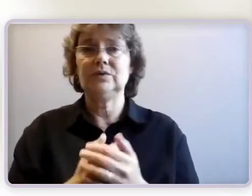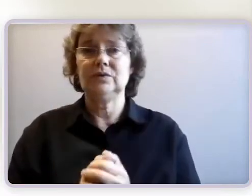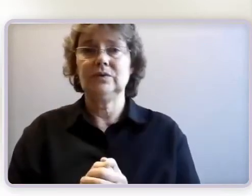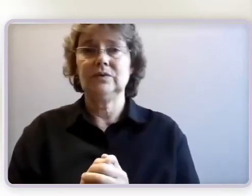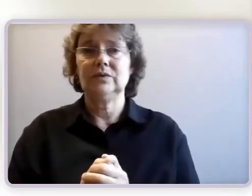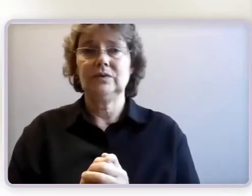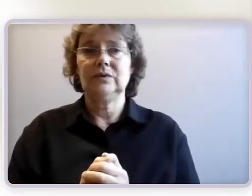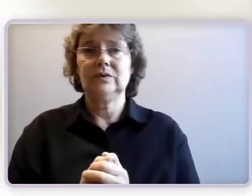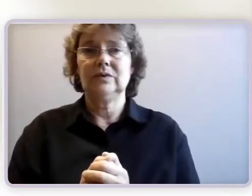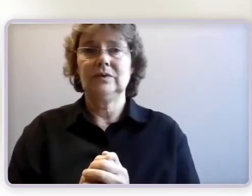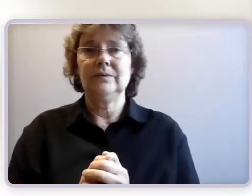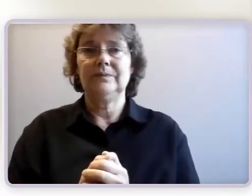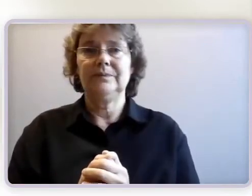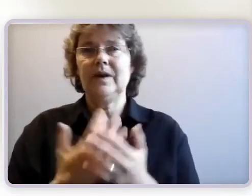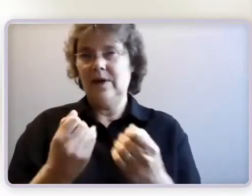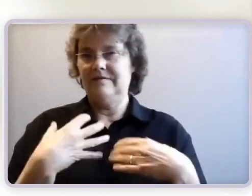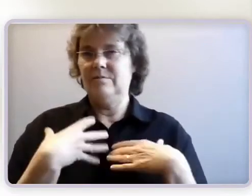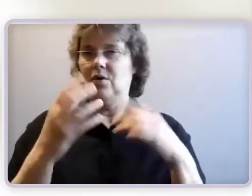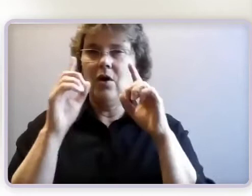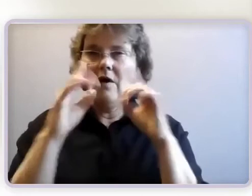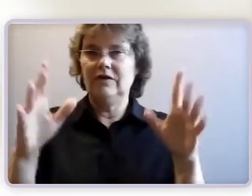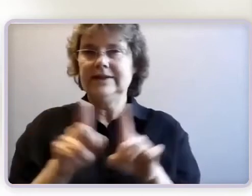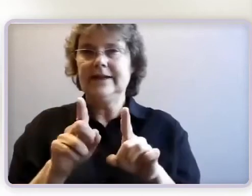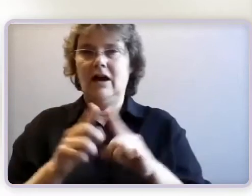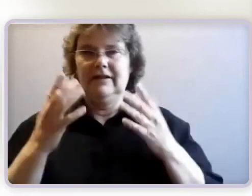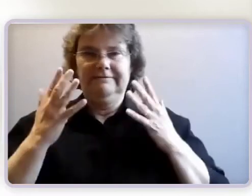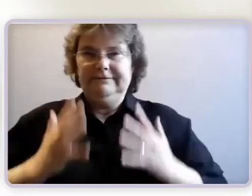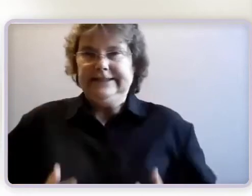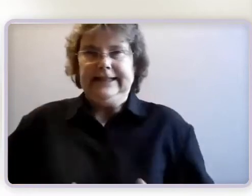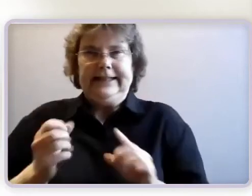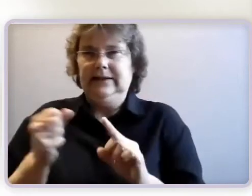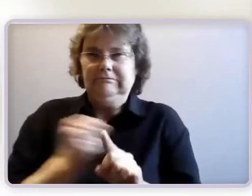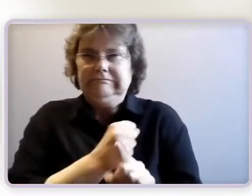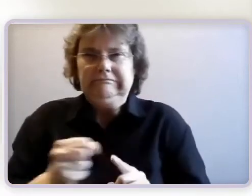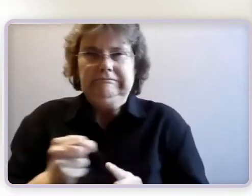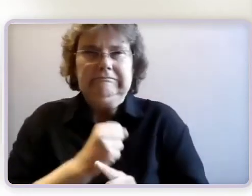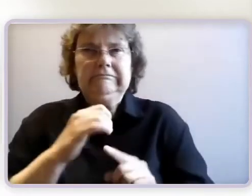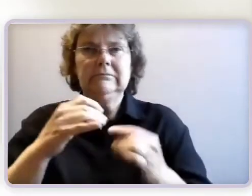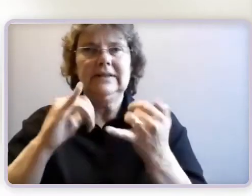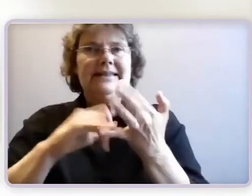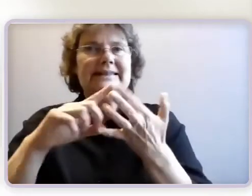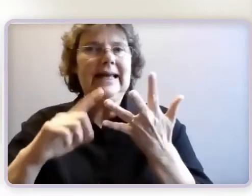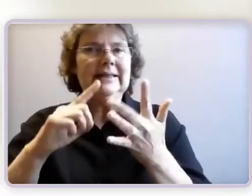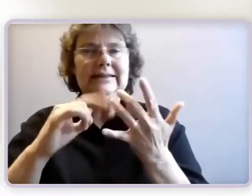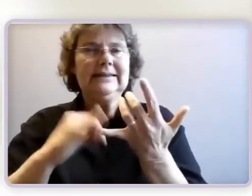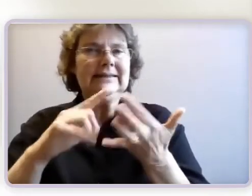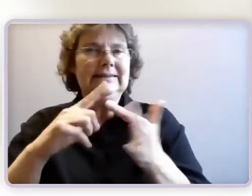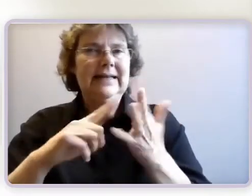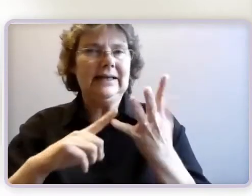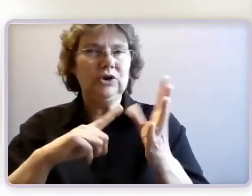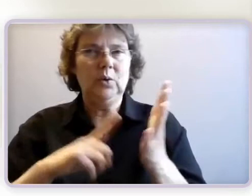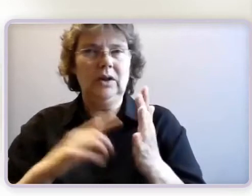There are more obvious ones, such as physical abuse, sexual abuse, but this also includes use